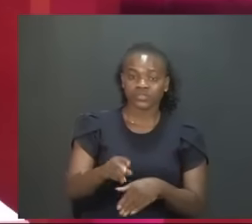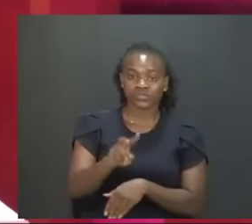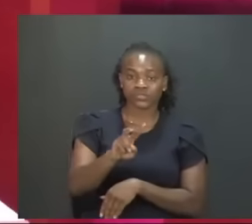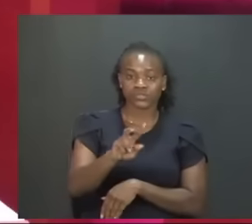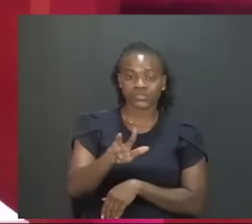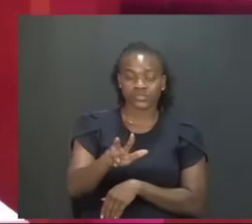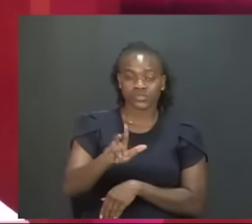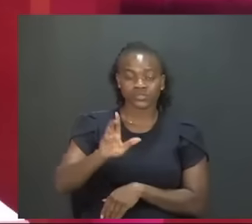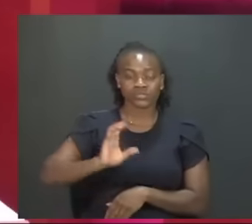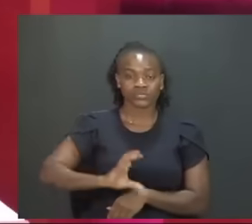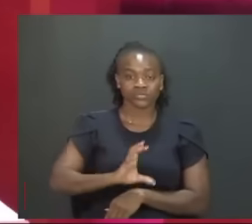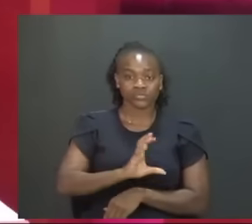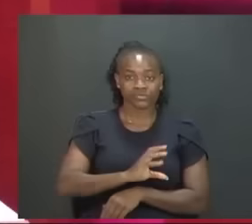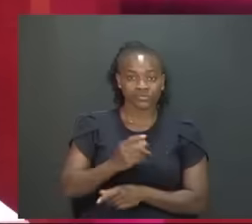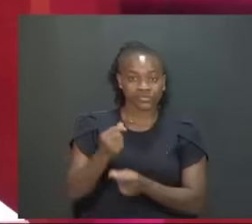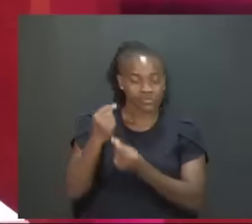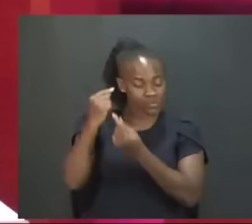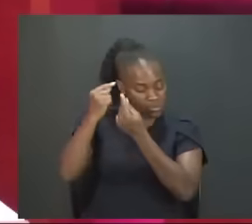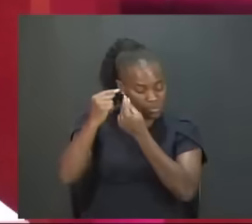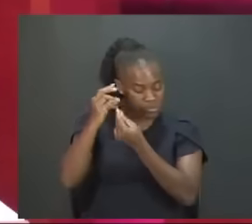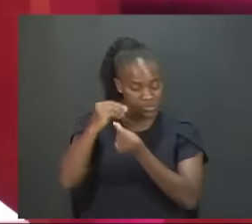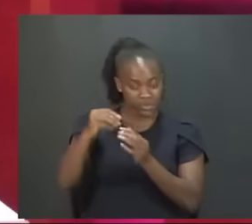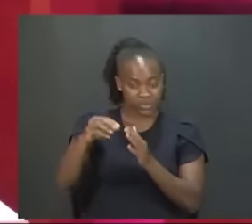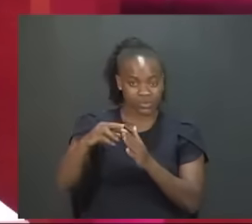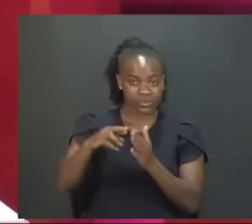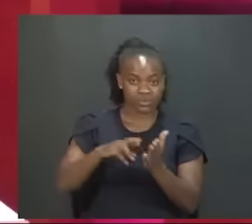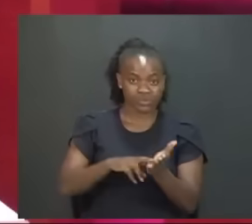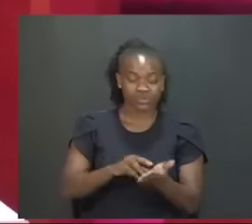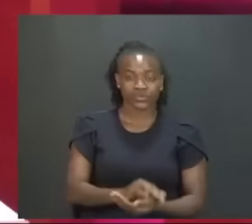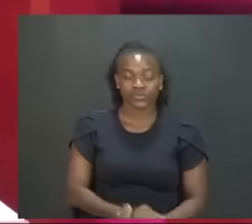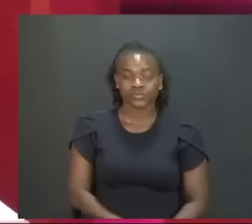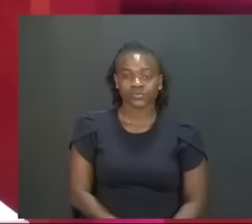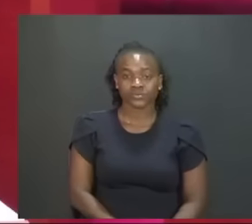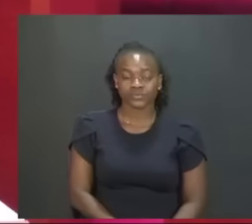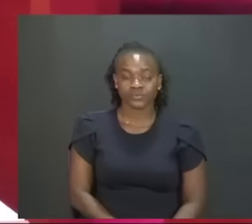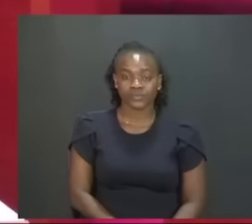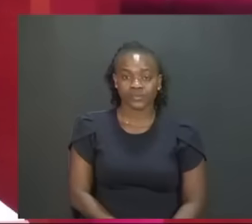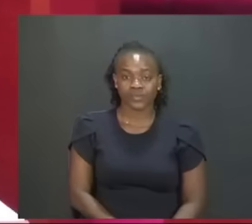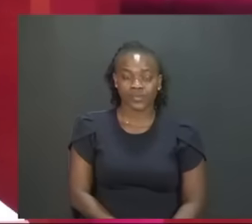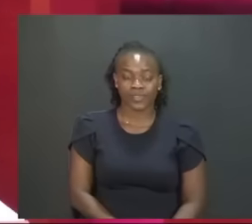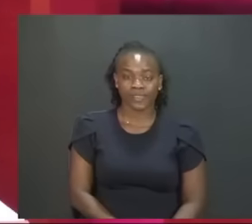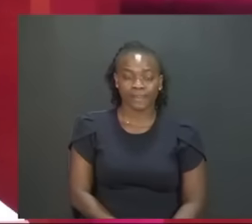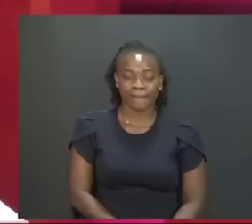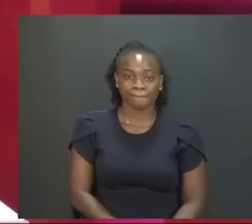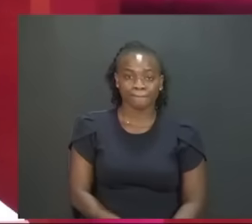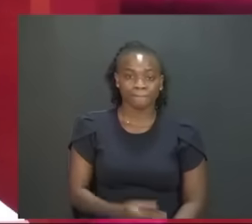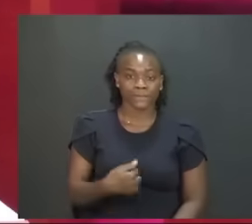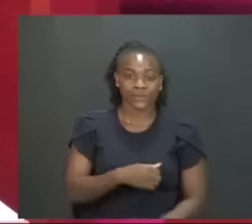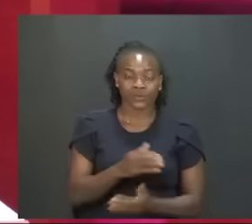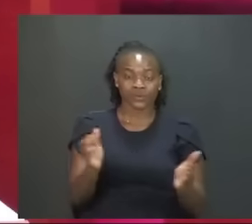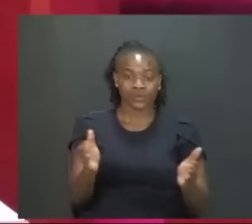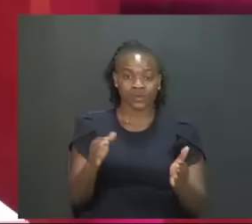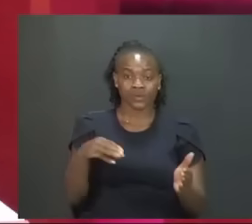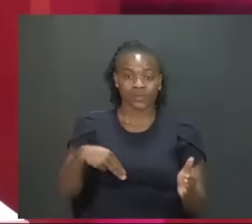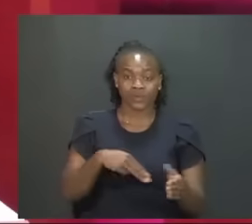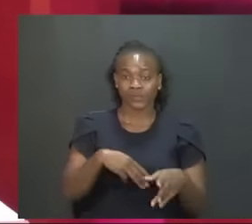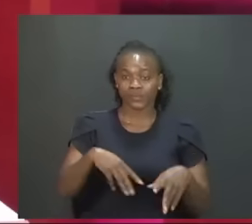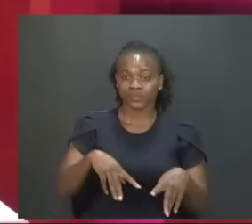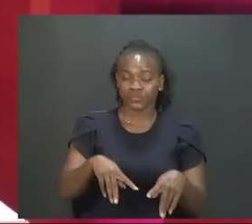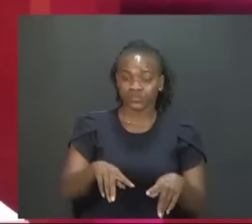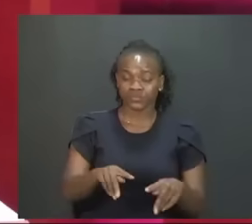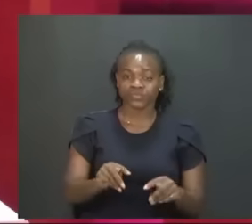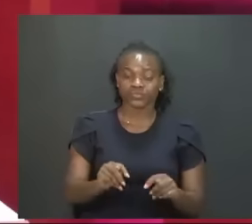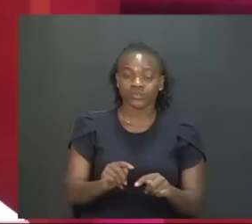23 committees for consideration and to report to the House. We urge colleagues to try